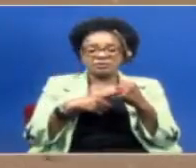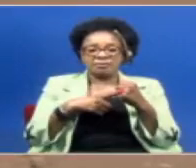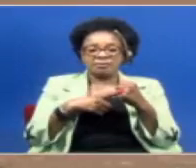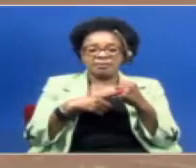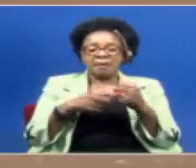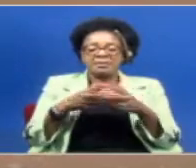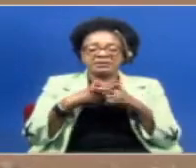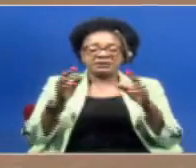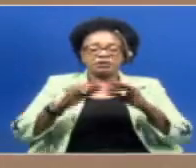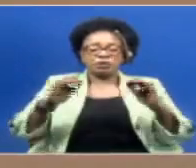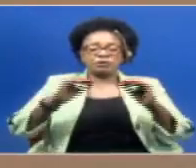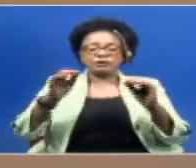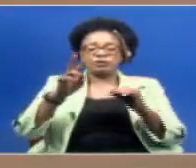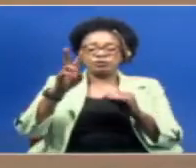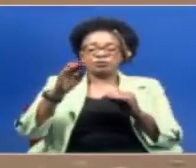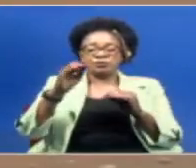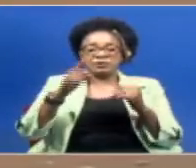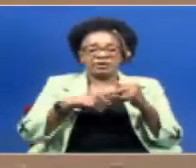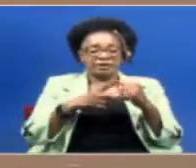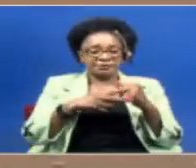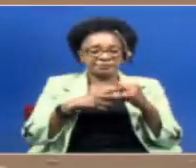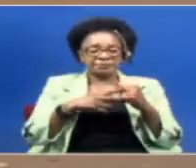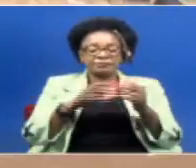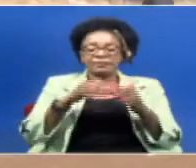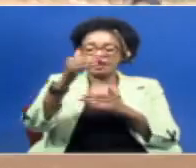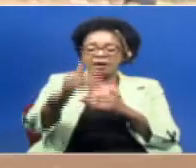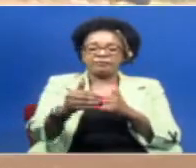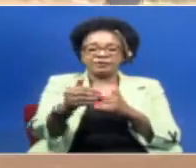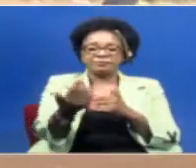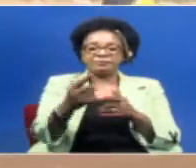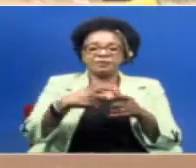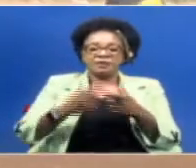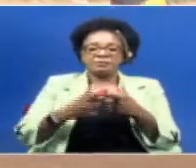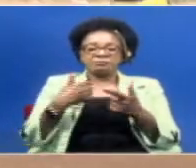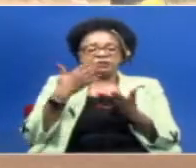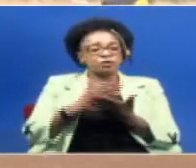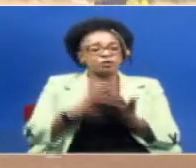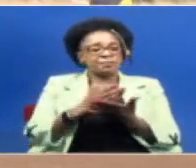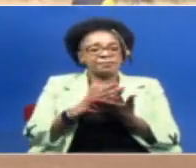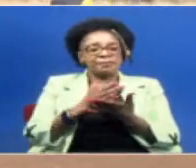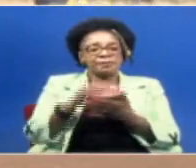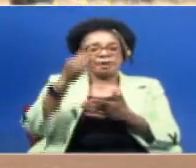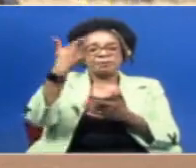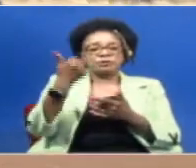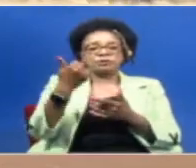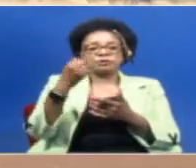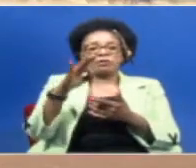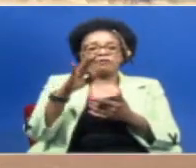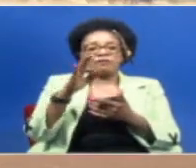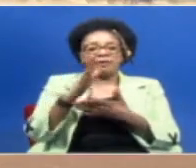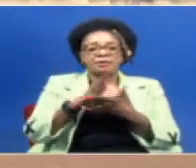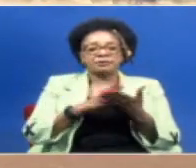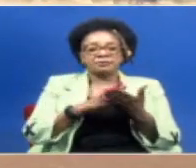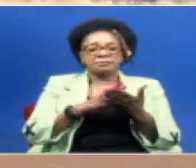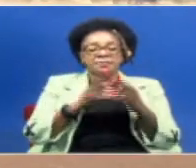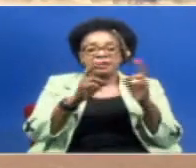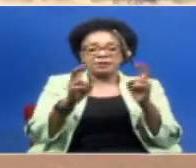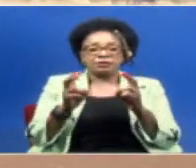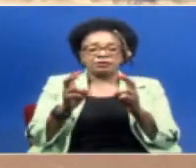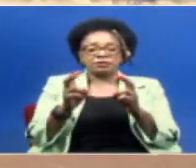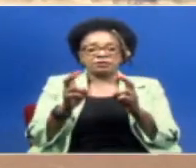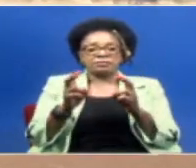in 2007. Then after that, I stopped because of some issues. It